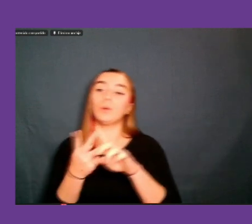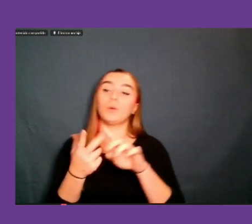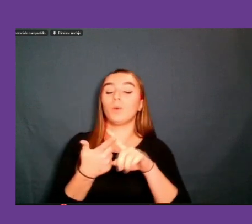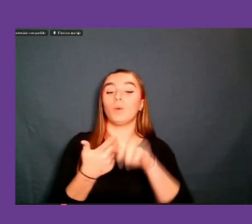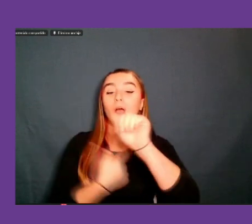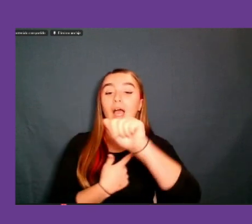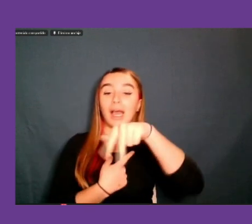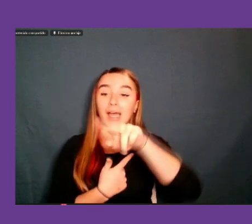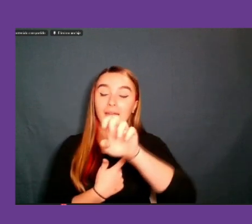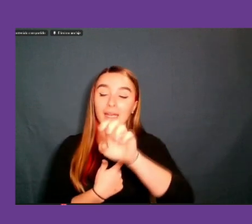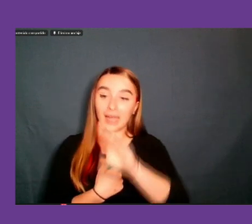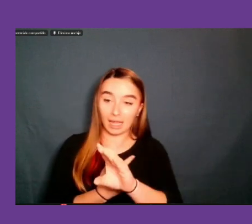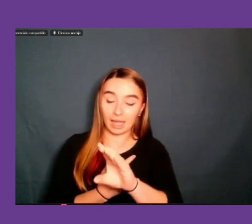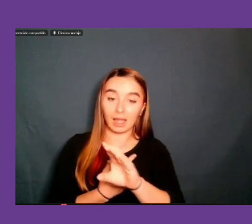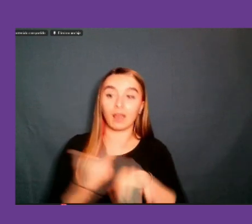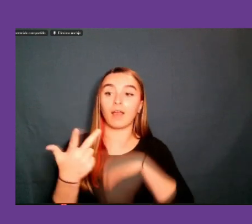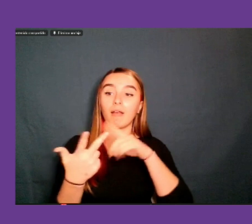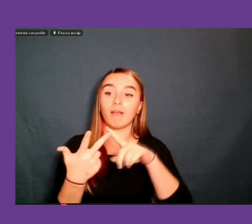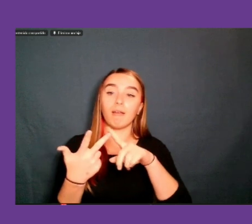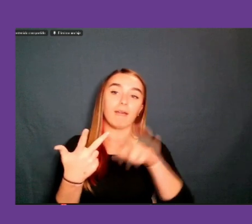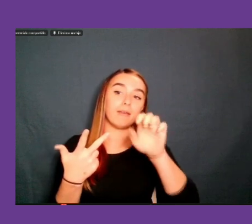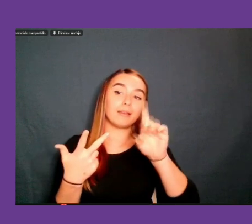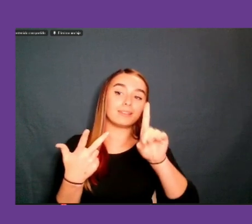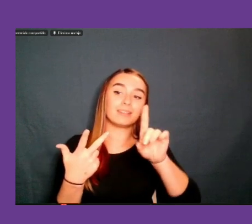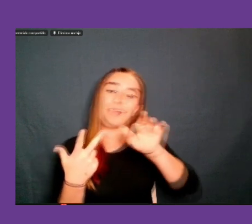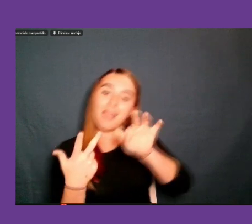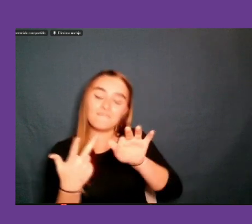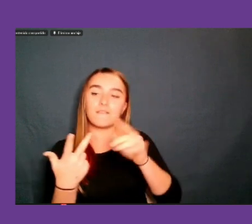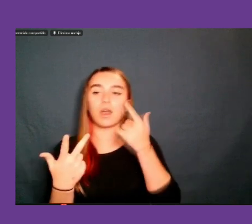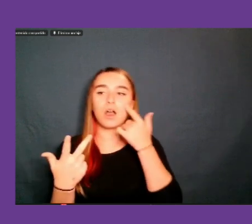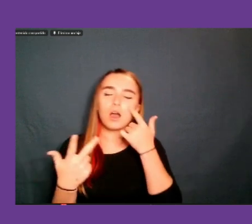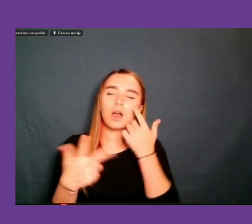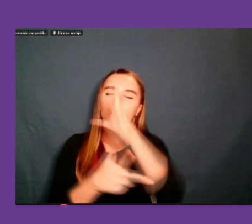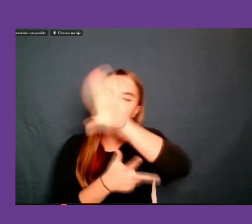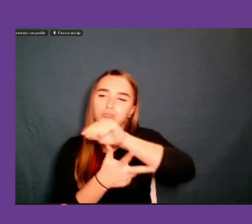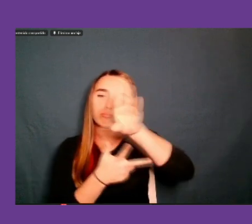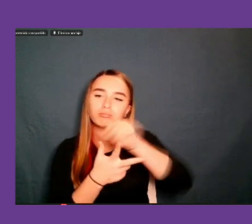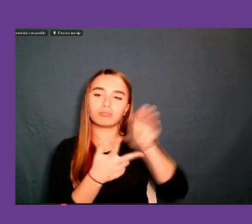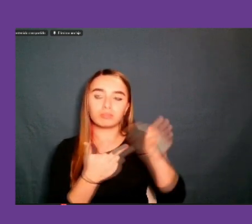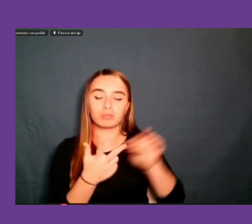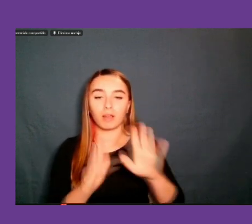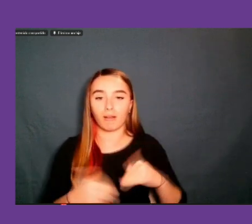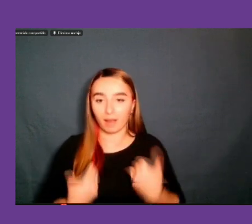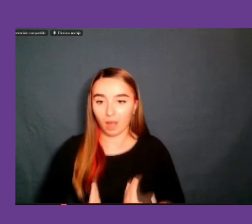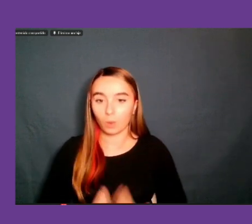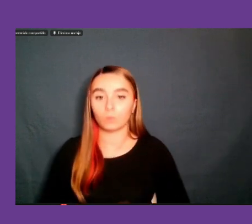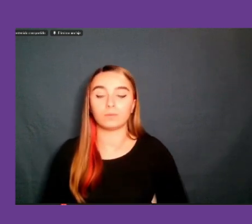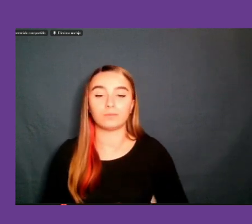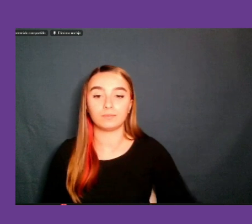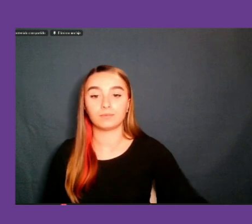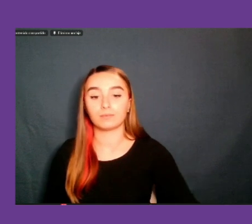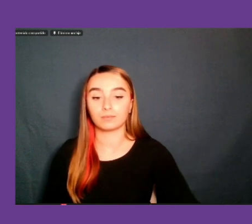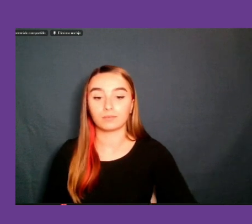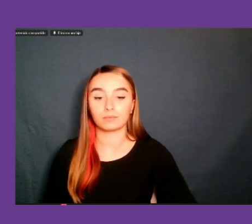see how we can bring your inputs into the different standards. I'd